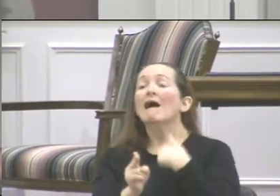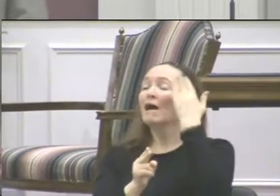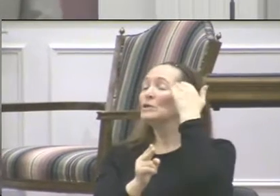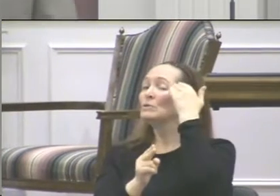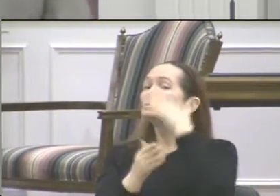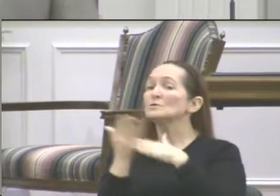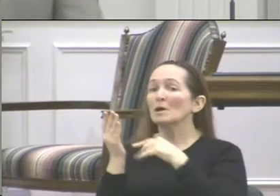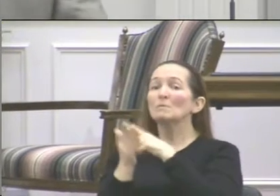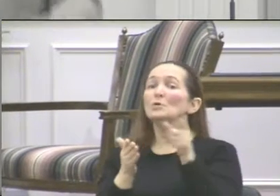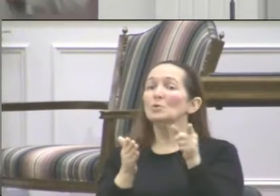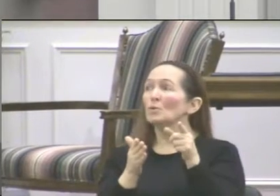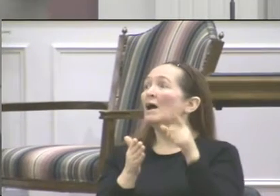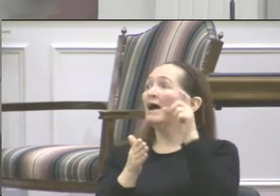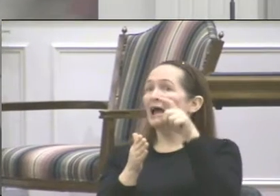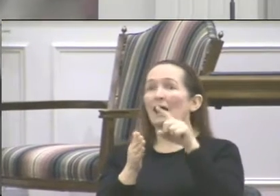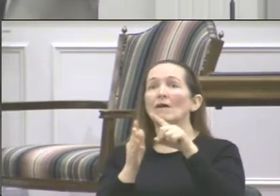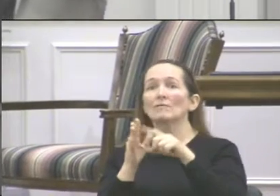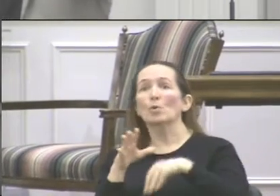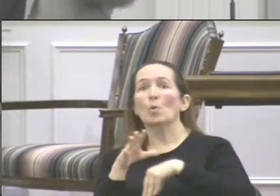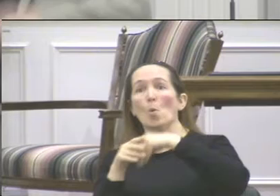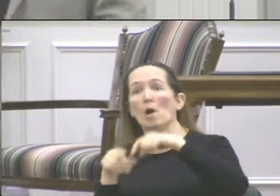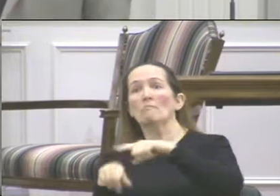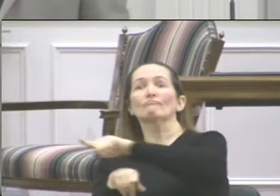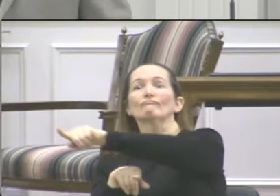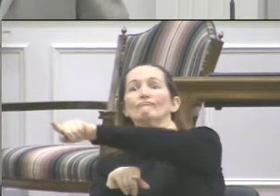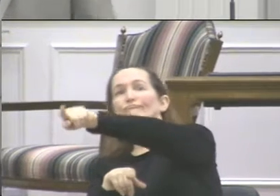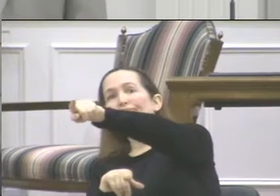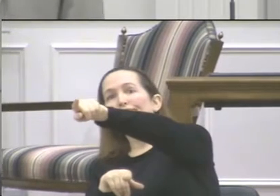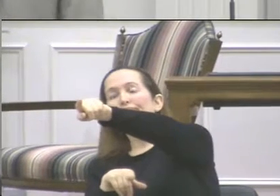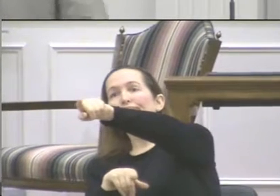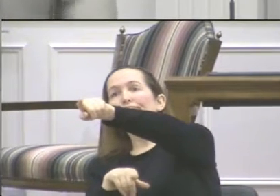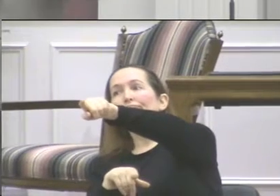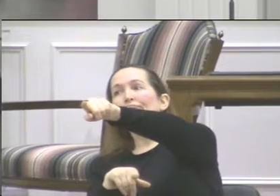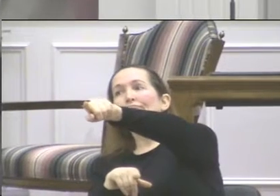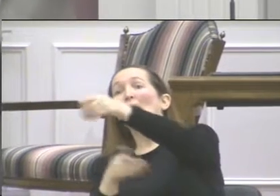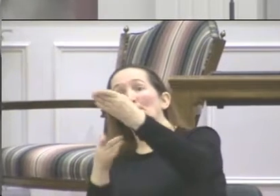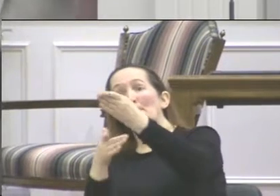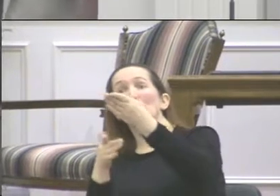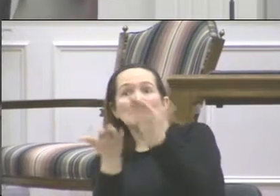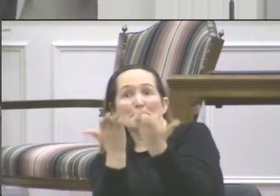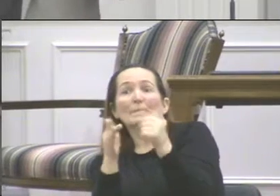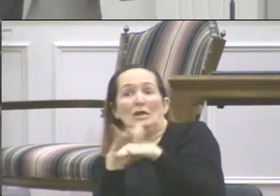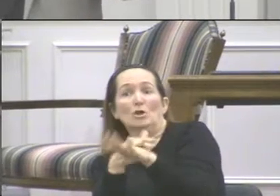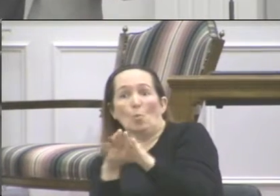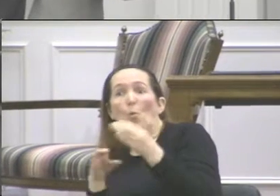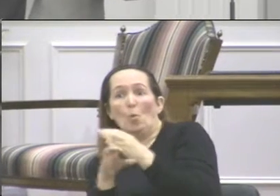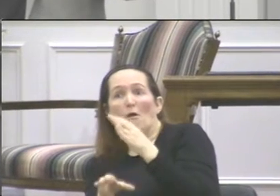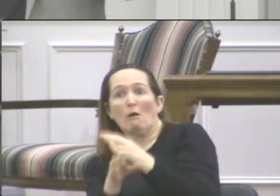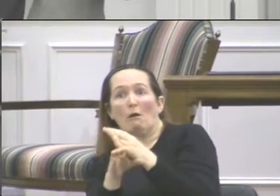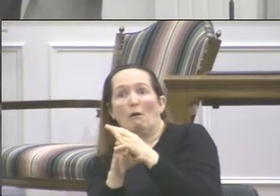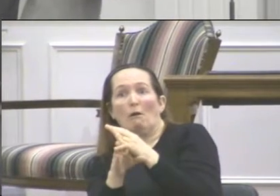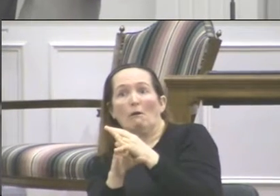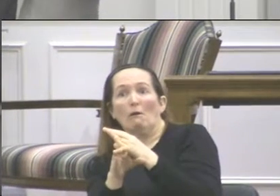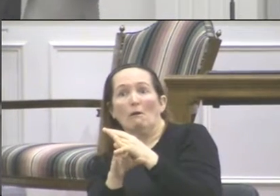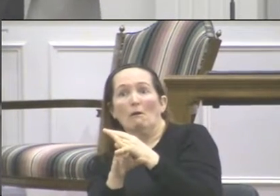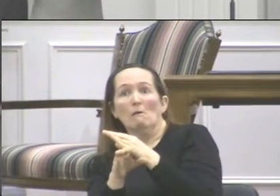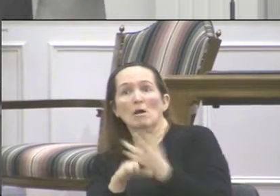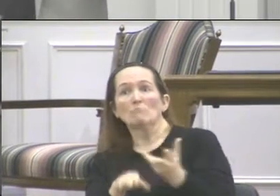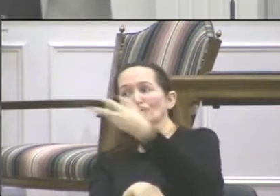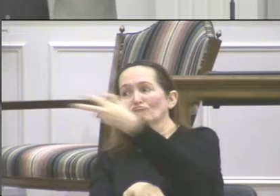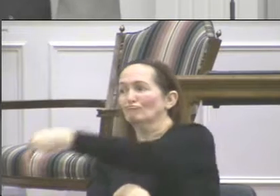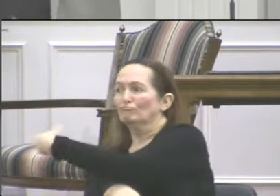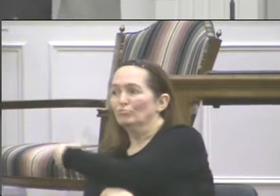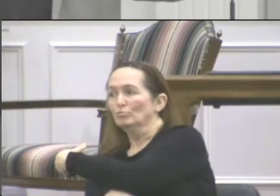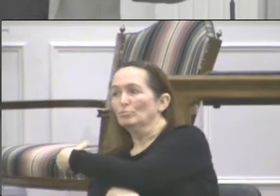And I know that some of you are going to have to go out those doors, possibly get in your car or